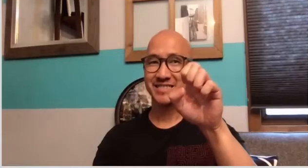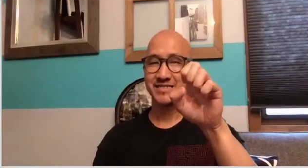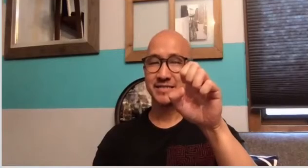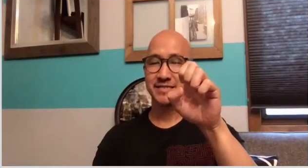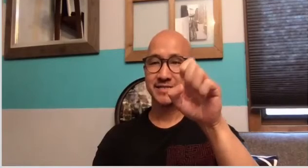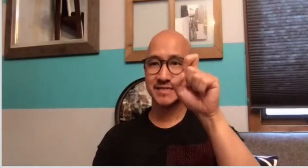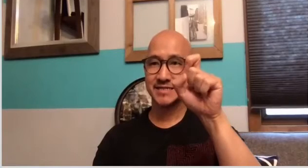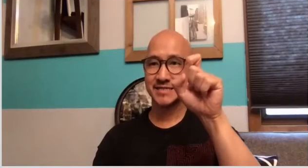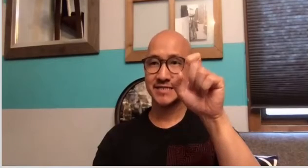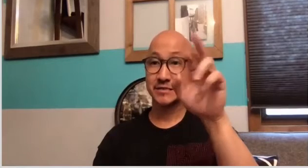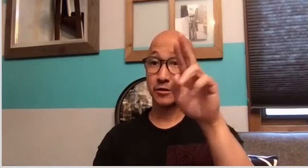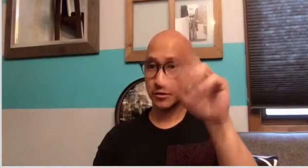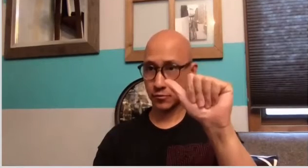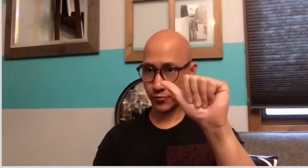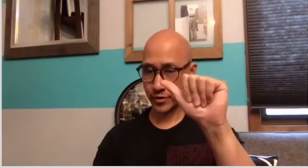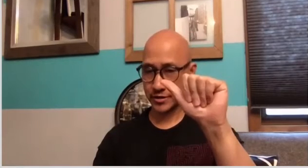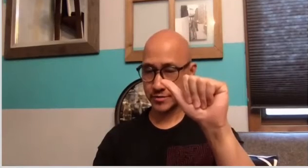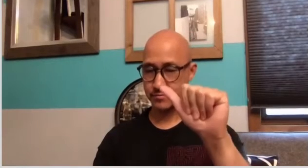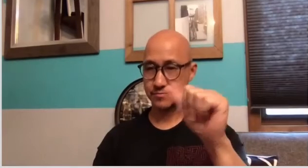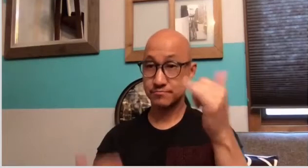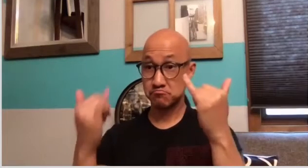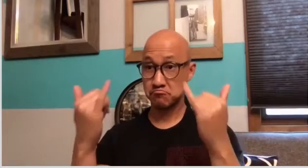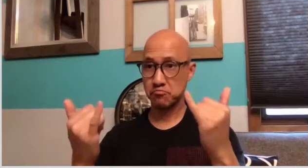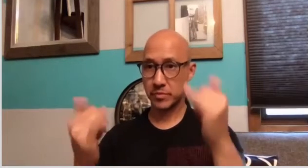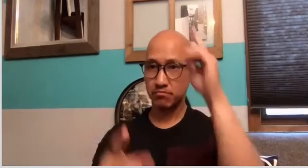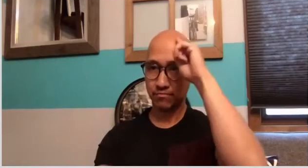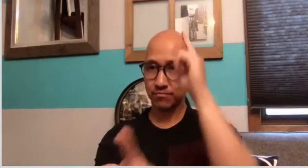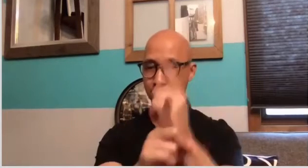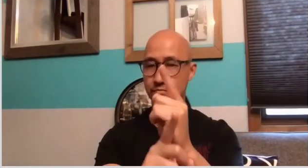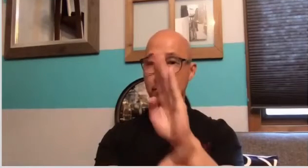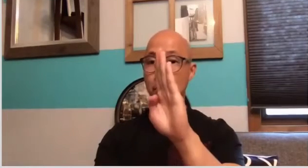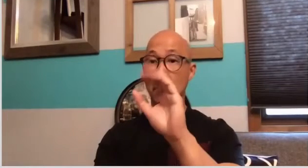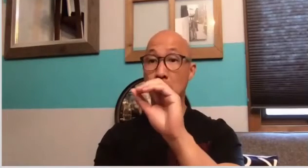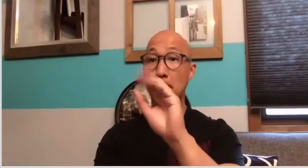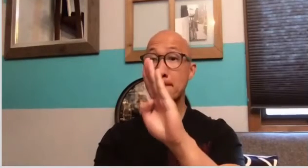Maharaj do our little devotional. Go ahead, brother.